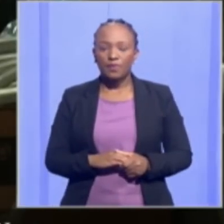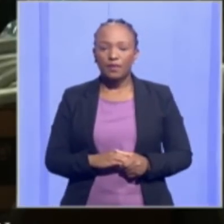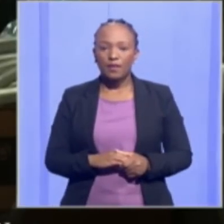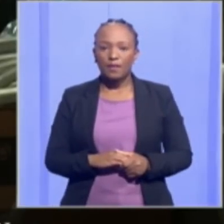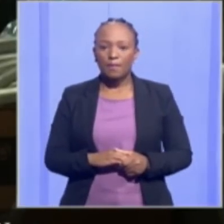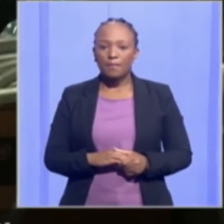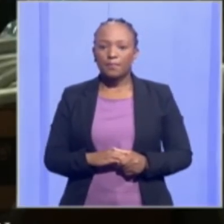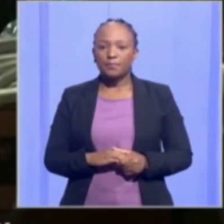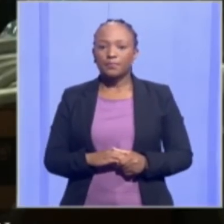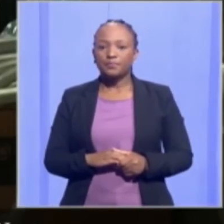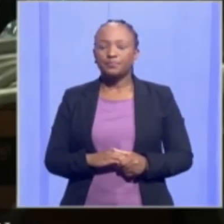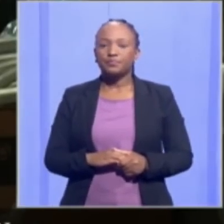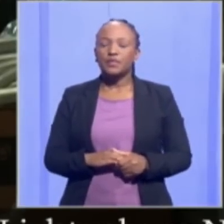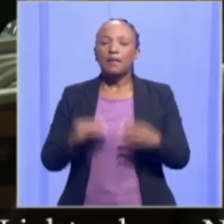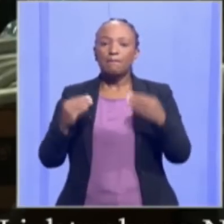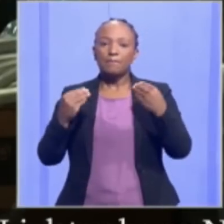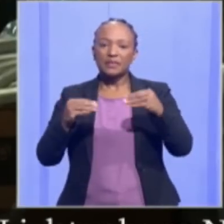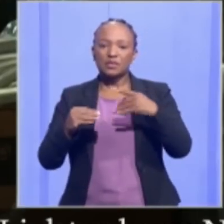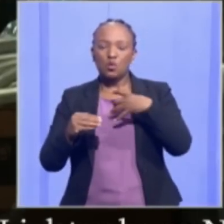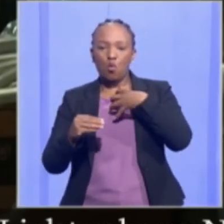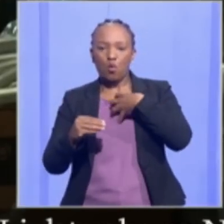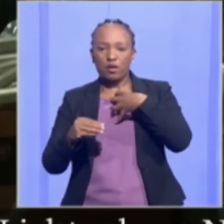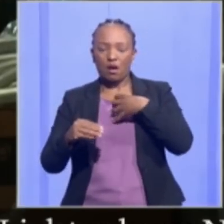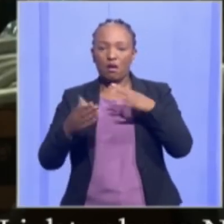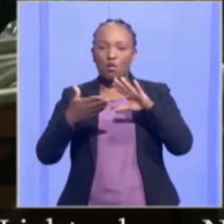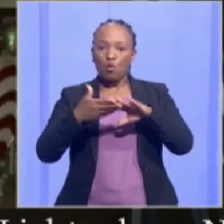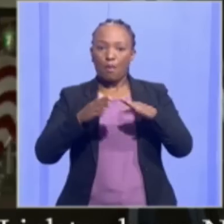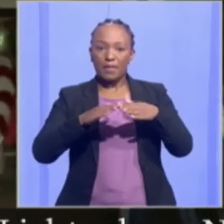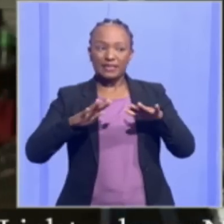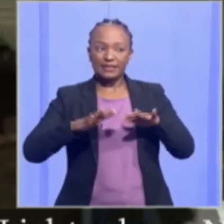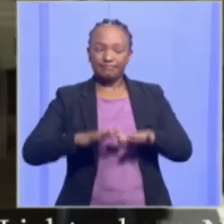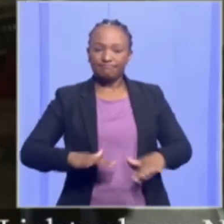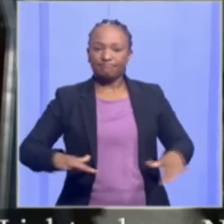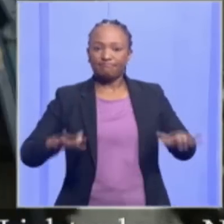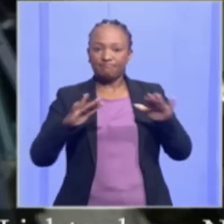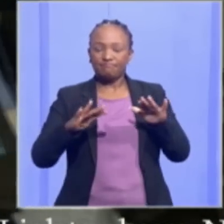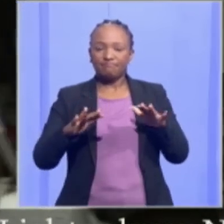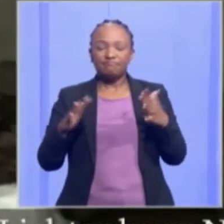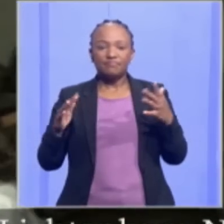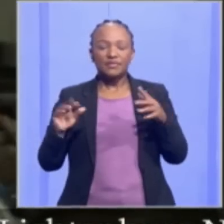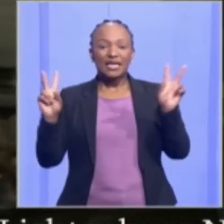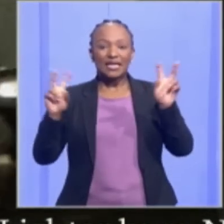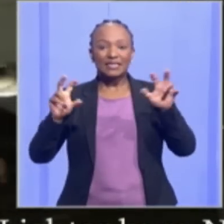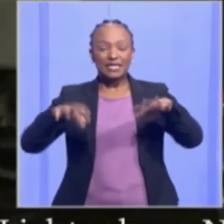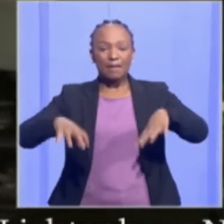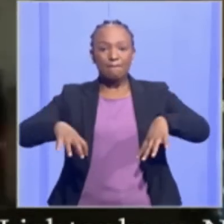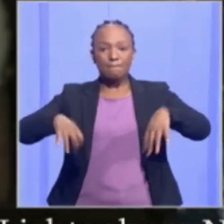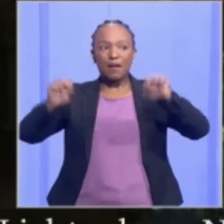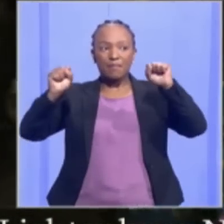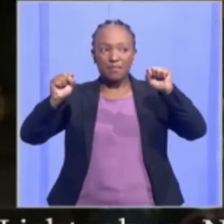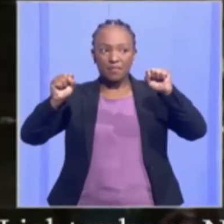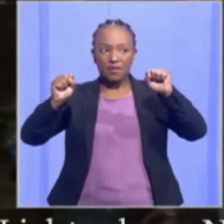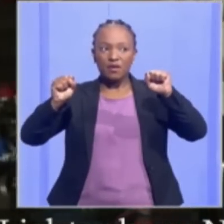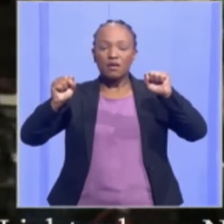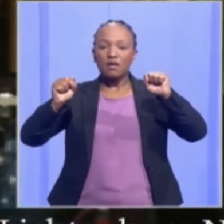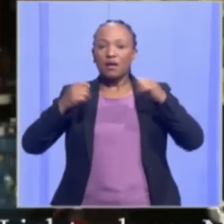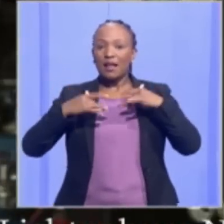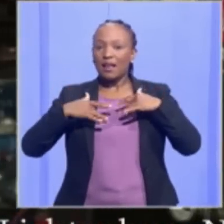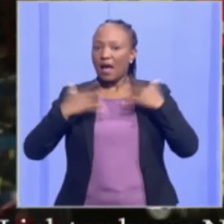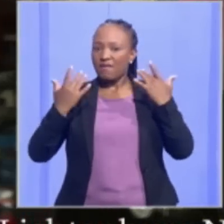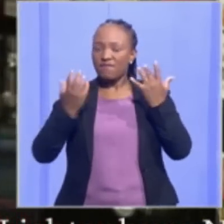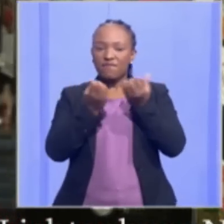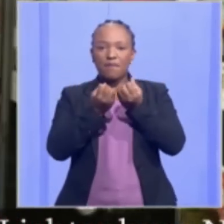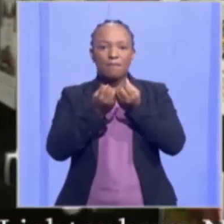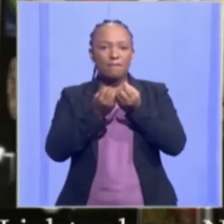Beng ba dikgwebo tsa selegae ba re kgaogo ya motlakase e amile thata matshelo a bona. Ba